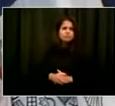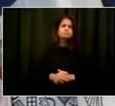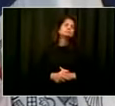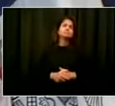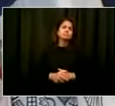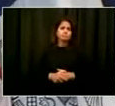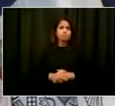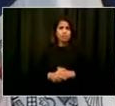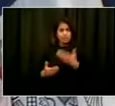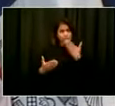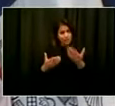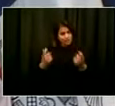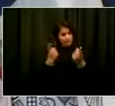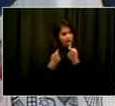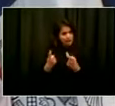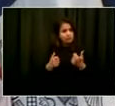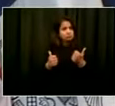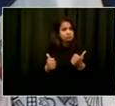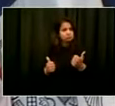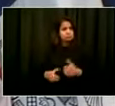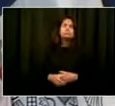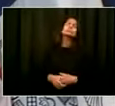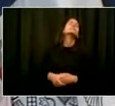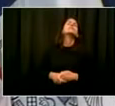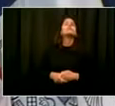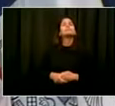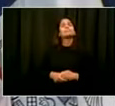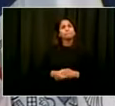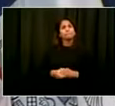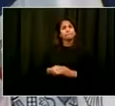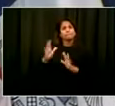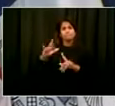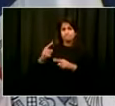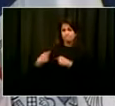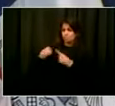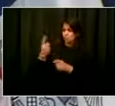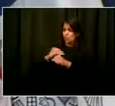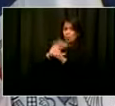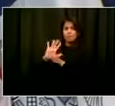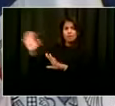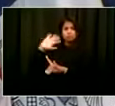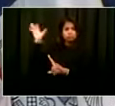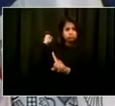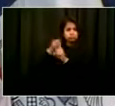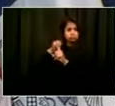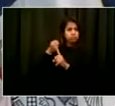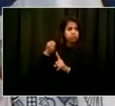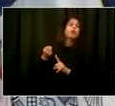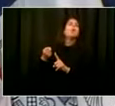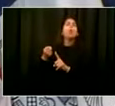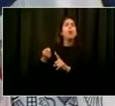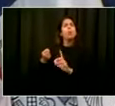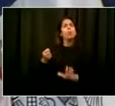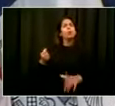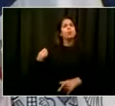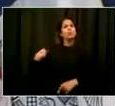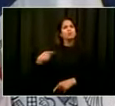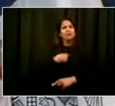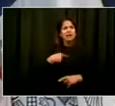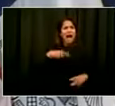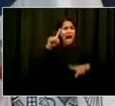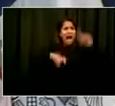shelter system, I should say, since this crisis hit, we've turned to our healthcare leadership, we've turned to our homeless services leadership